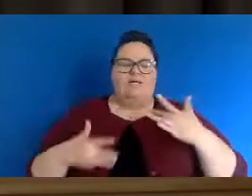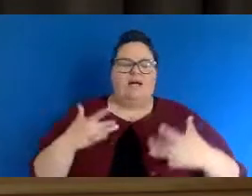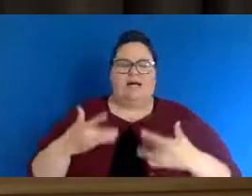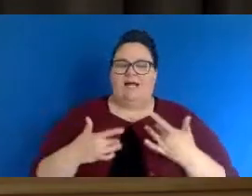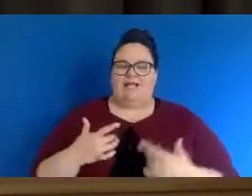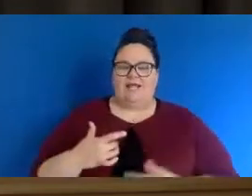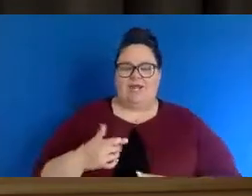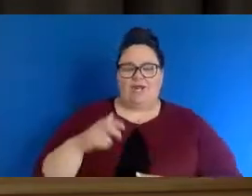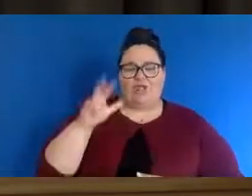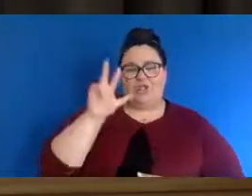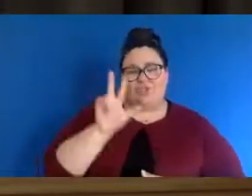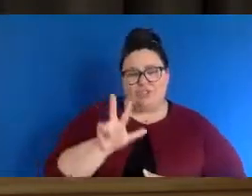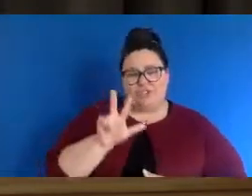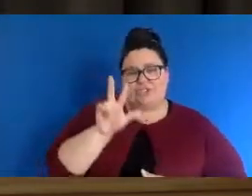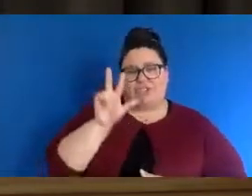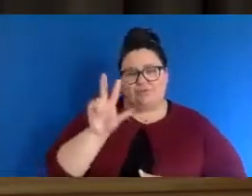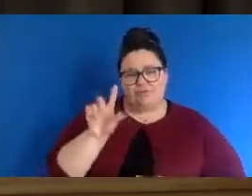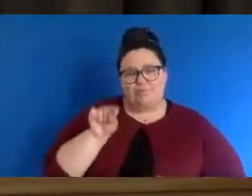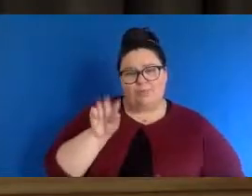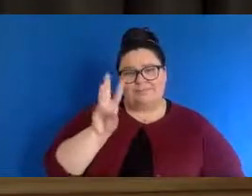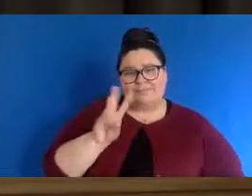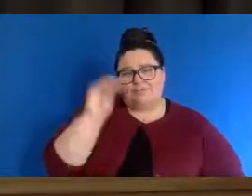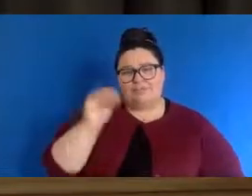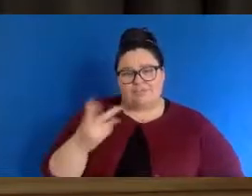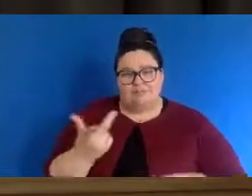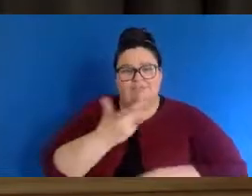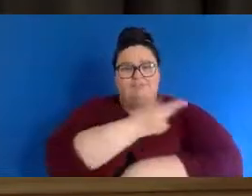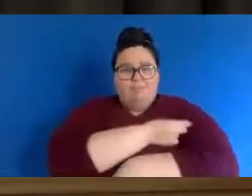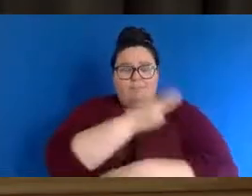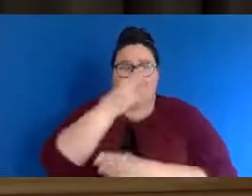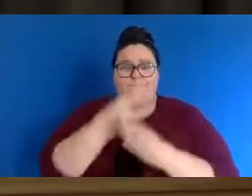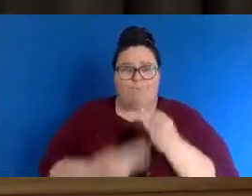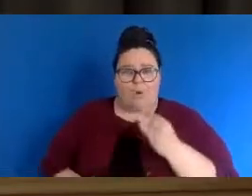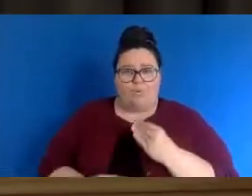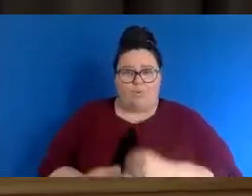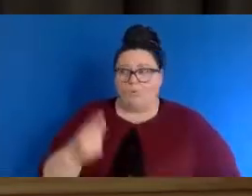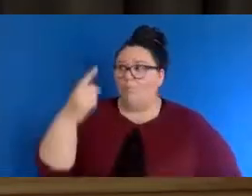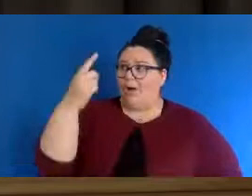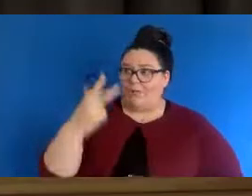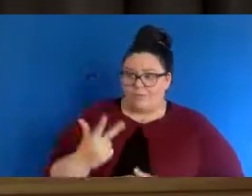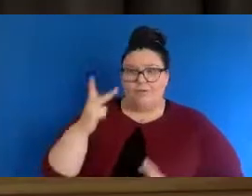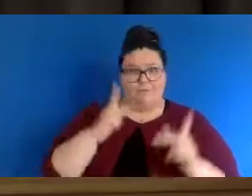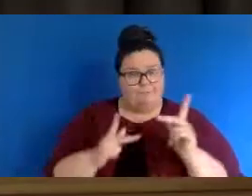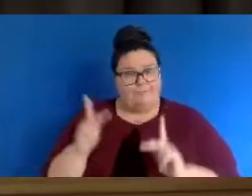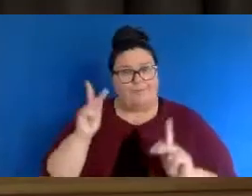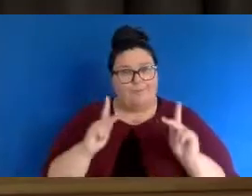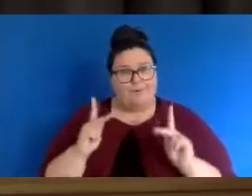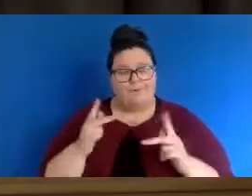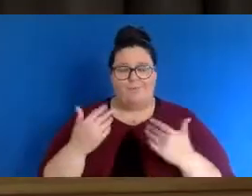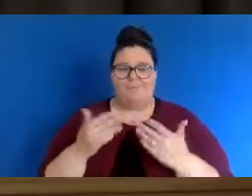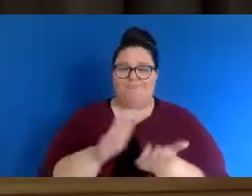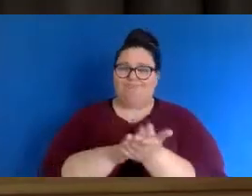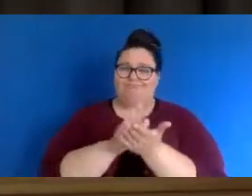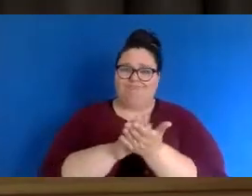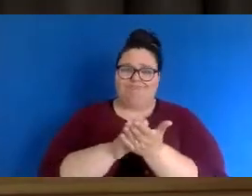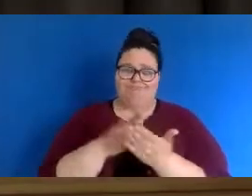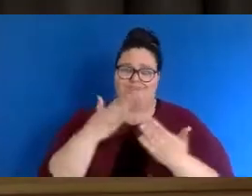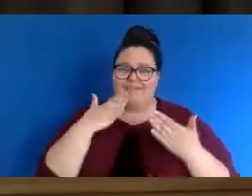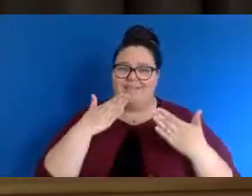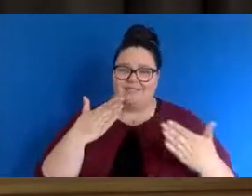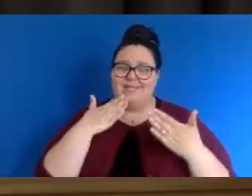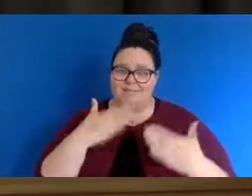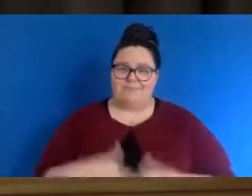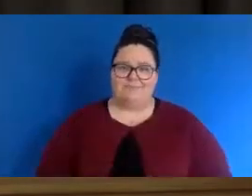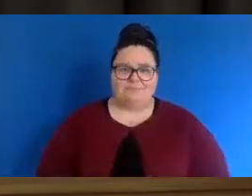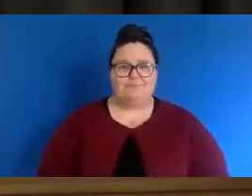New Brunswickers are now fully vaccinated. As of today, 33.6% have received both doses of a